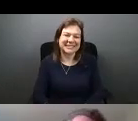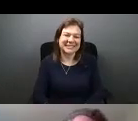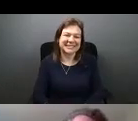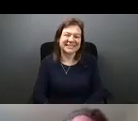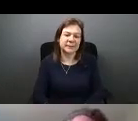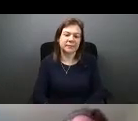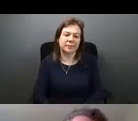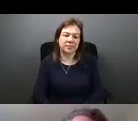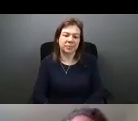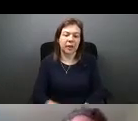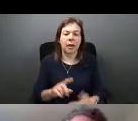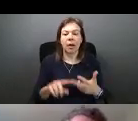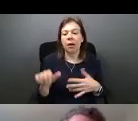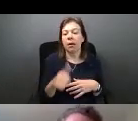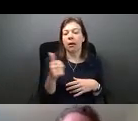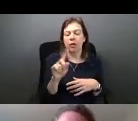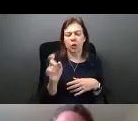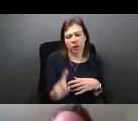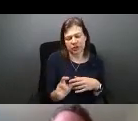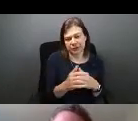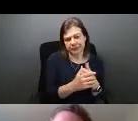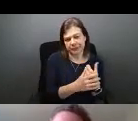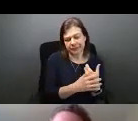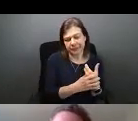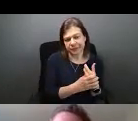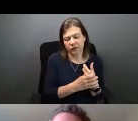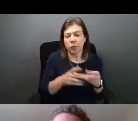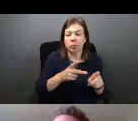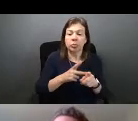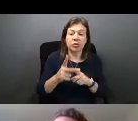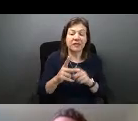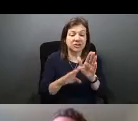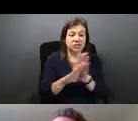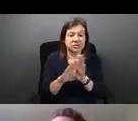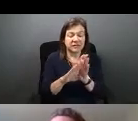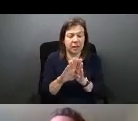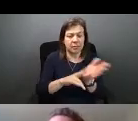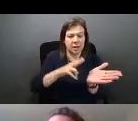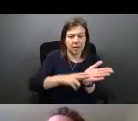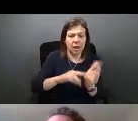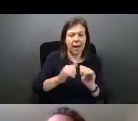good. Another question, for the professional development contract, how do I